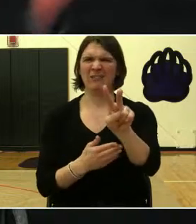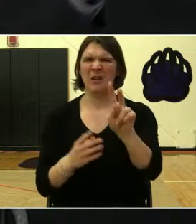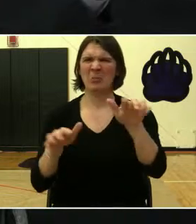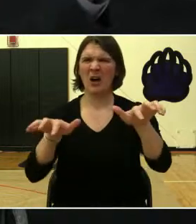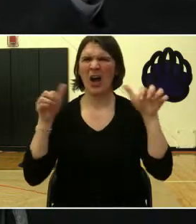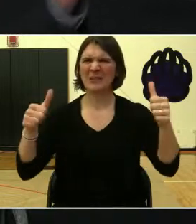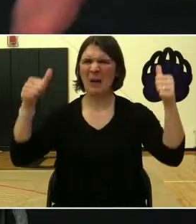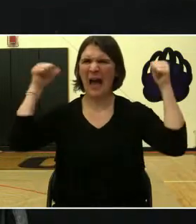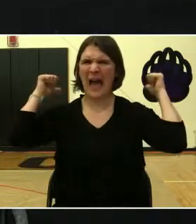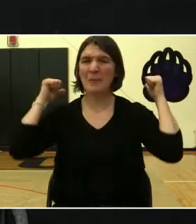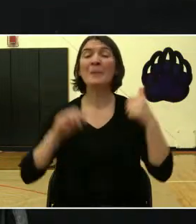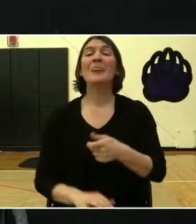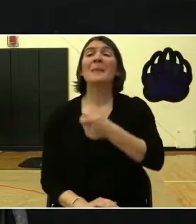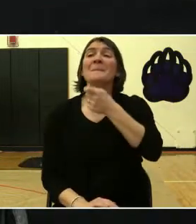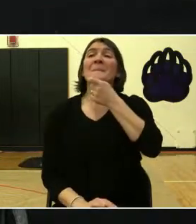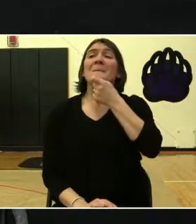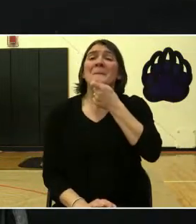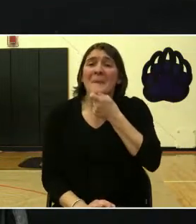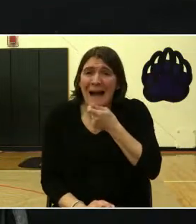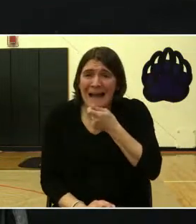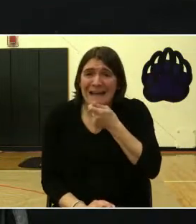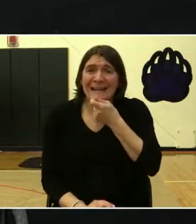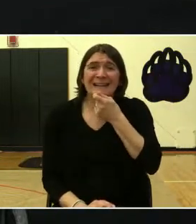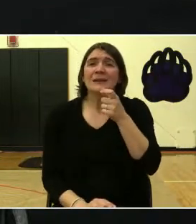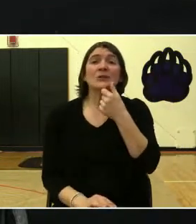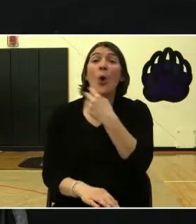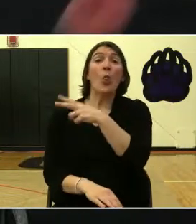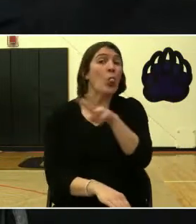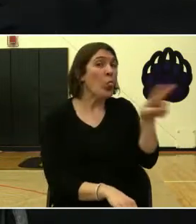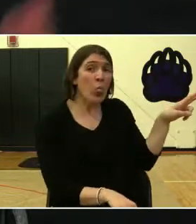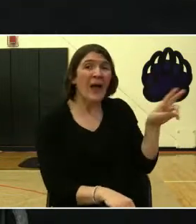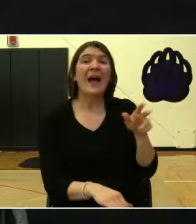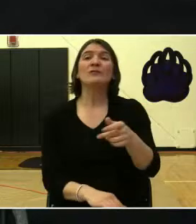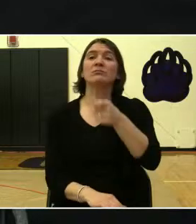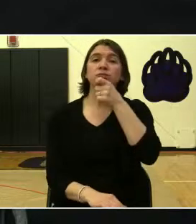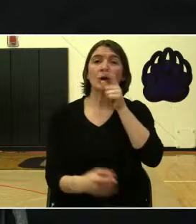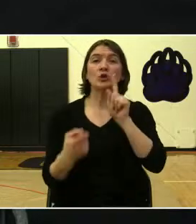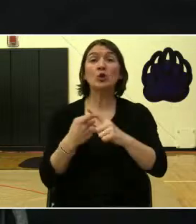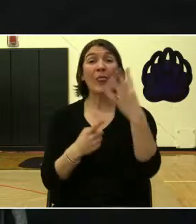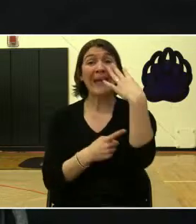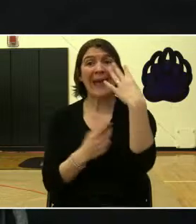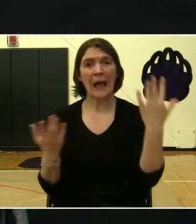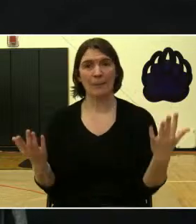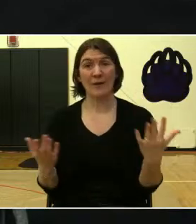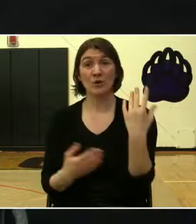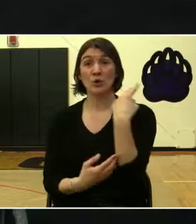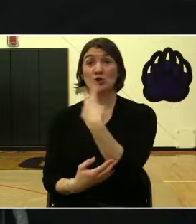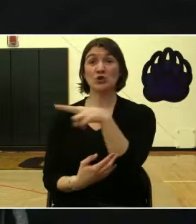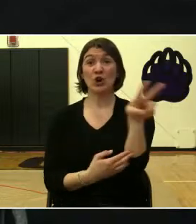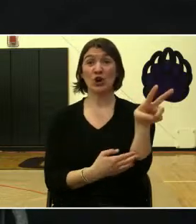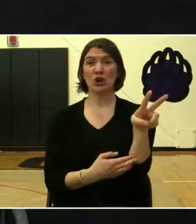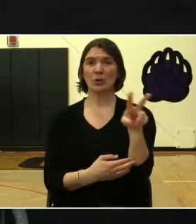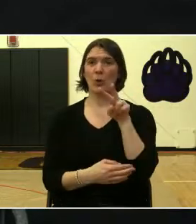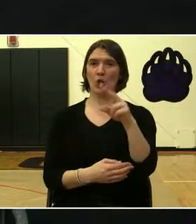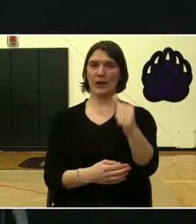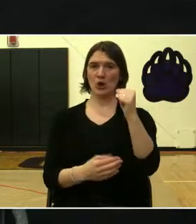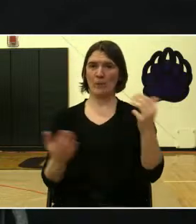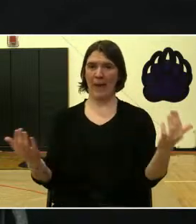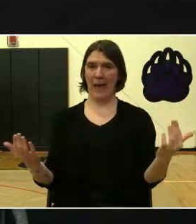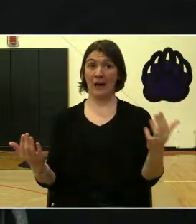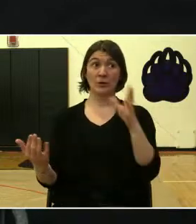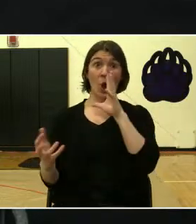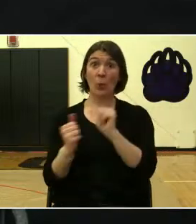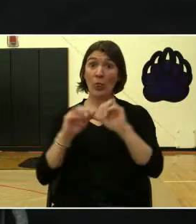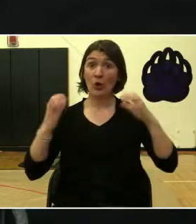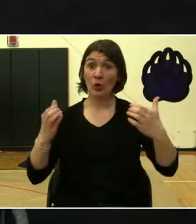microphones are set up to be able to um speak to the camera so if you really want to speak to the